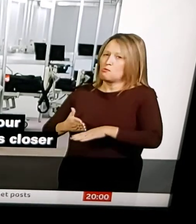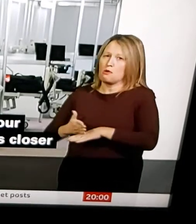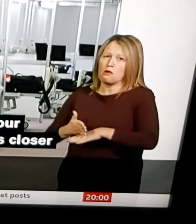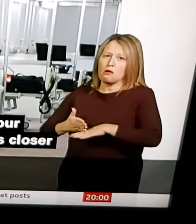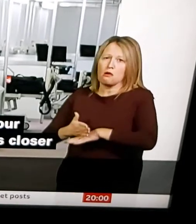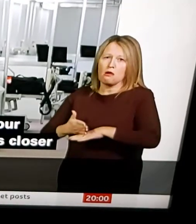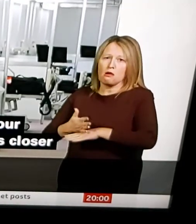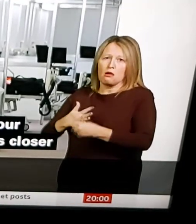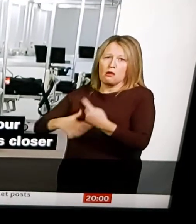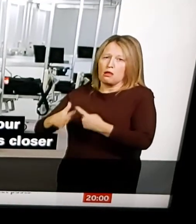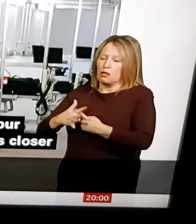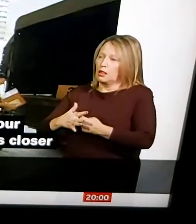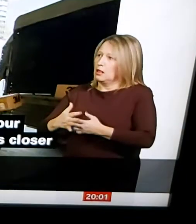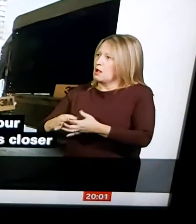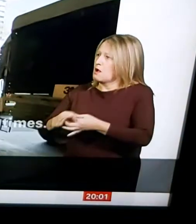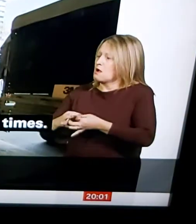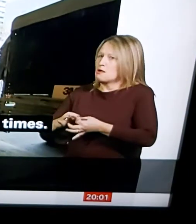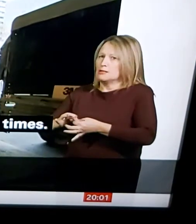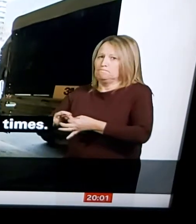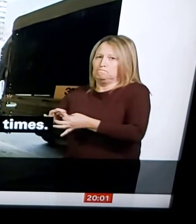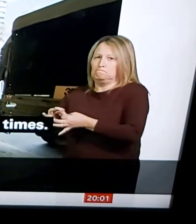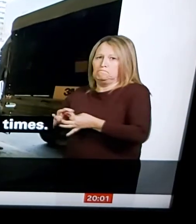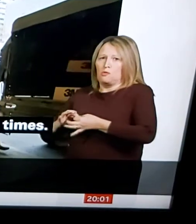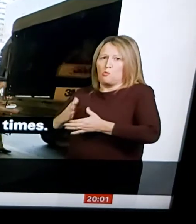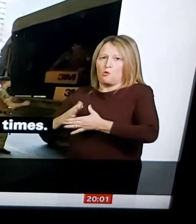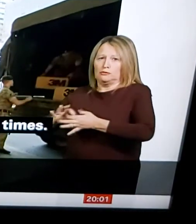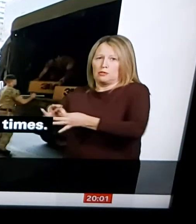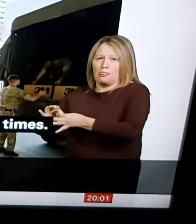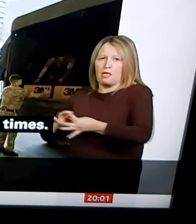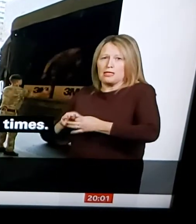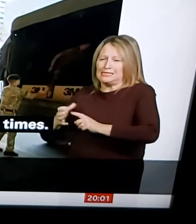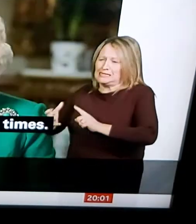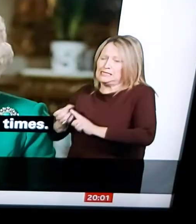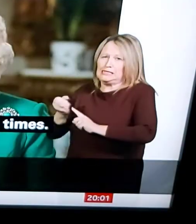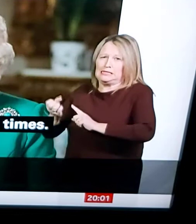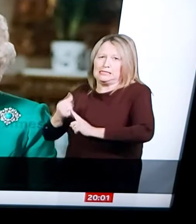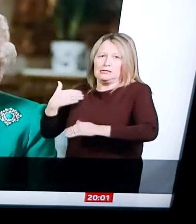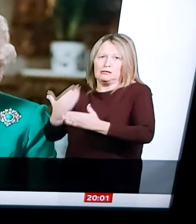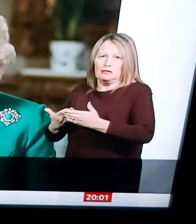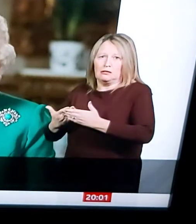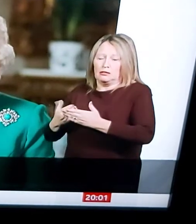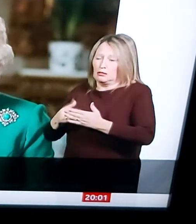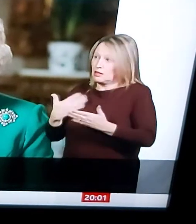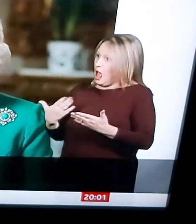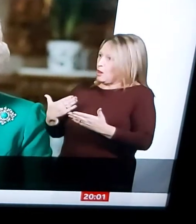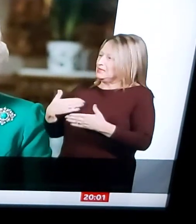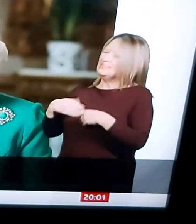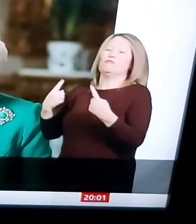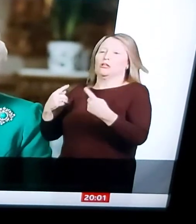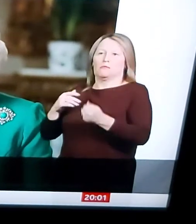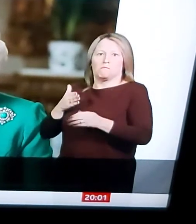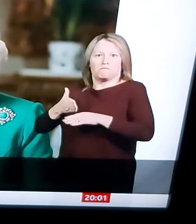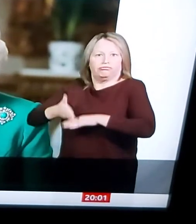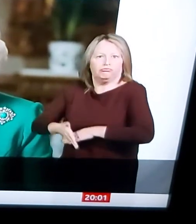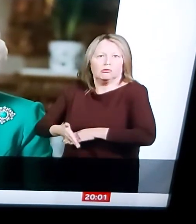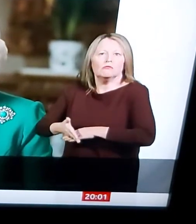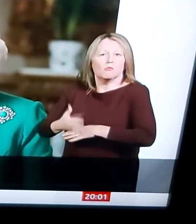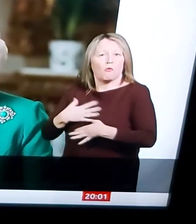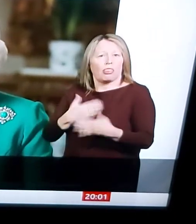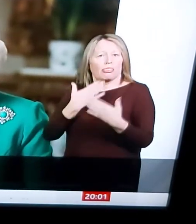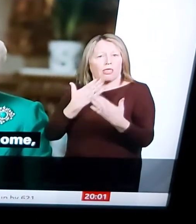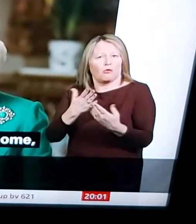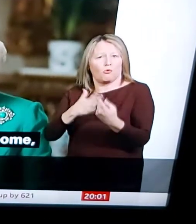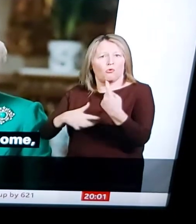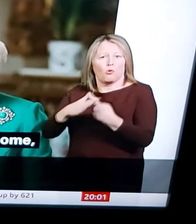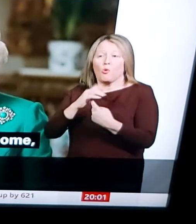closer to a return to more normal times. I also want to thank those of you who are staying at